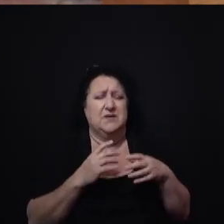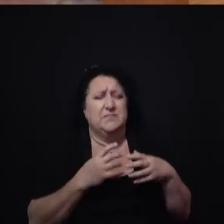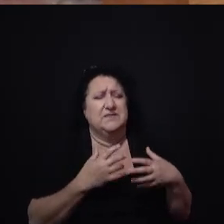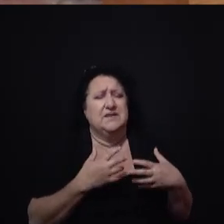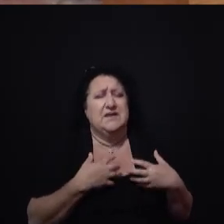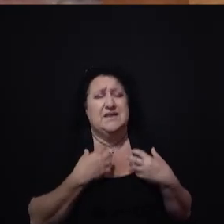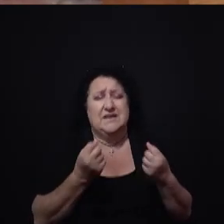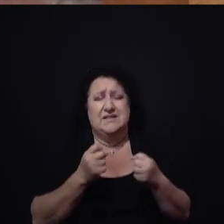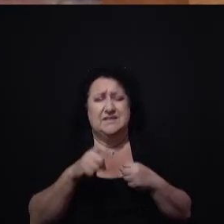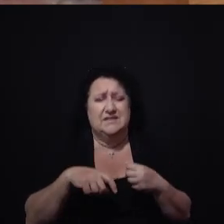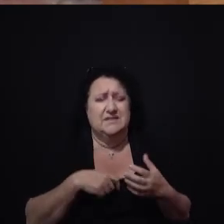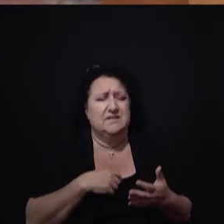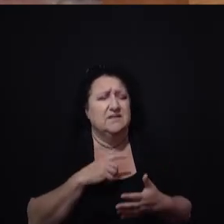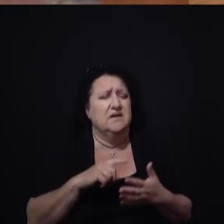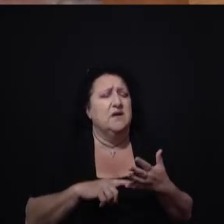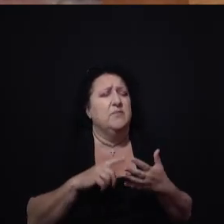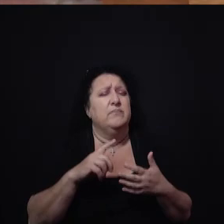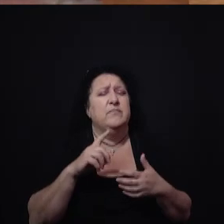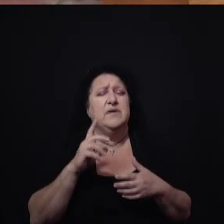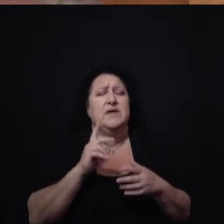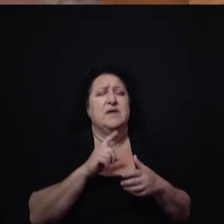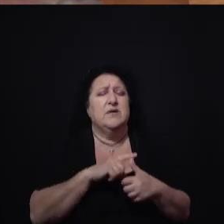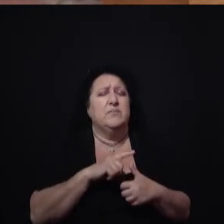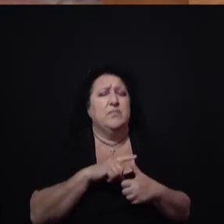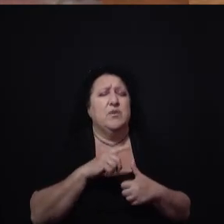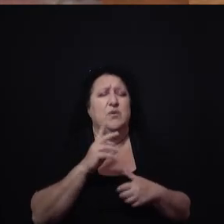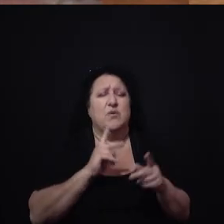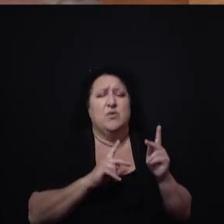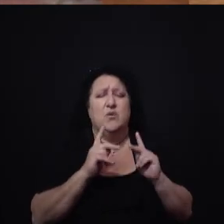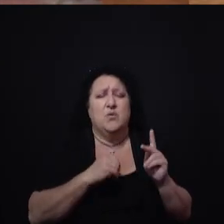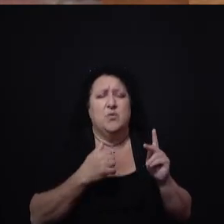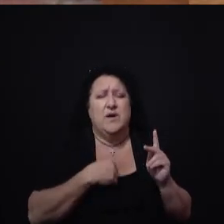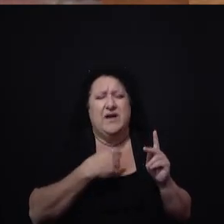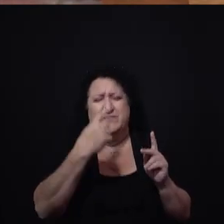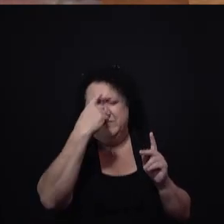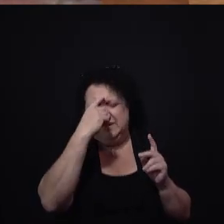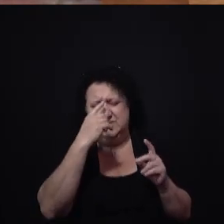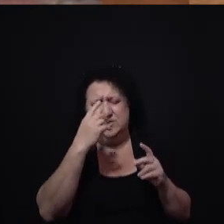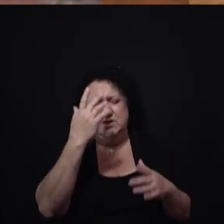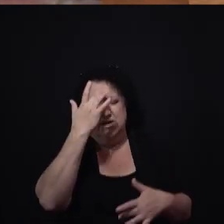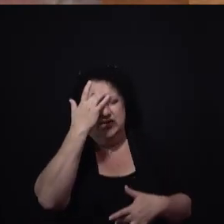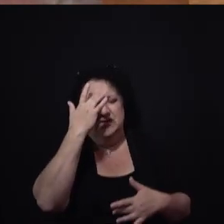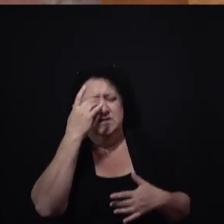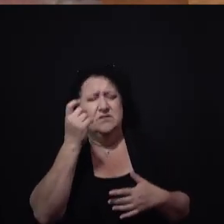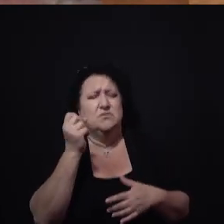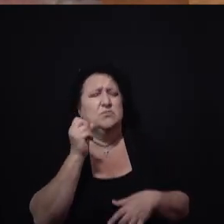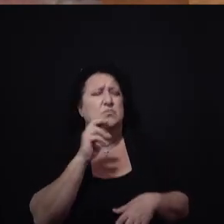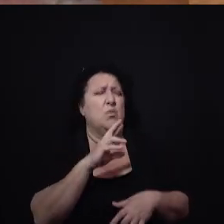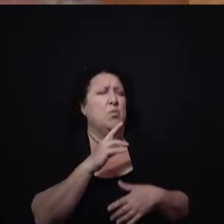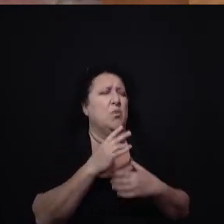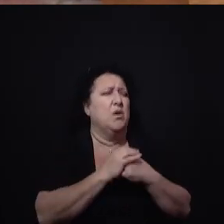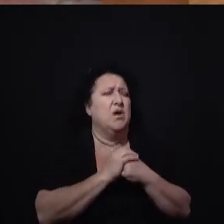healing within their own minds, Father, who are dealing with mental illness incapacities or the